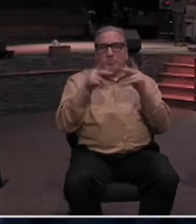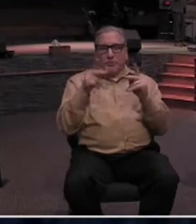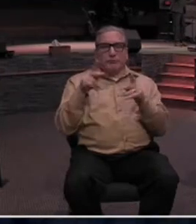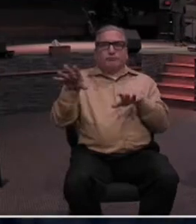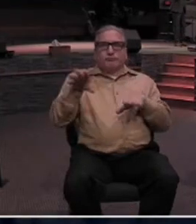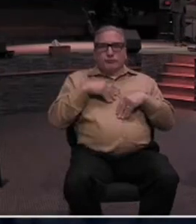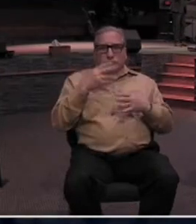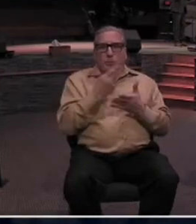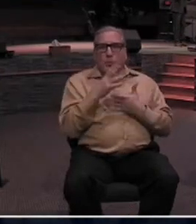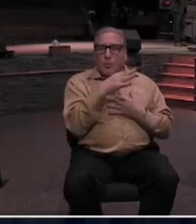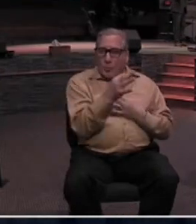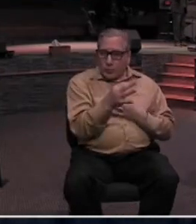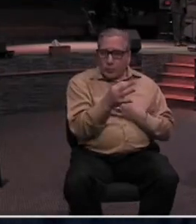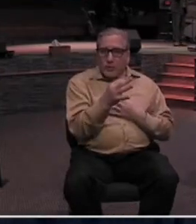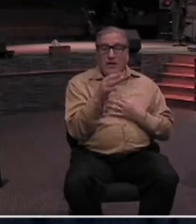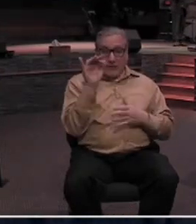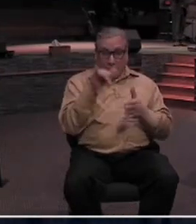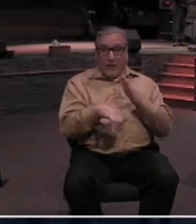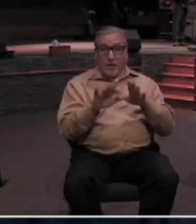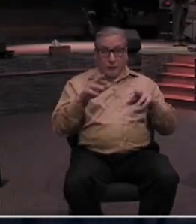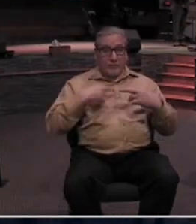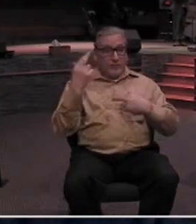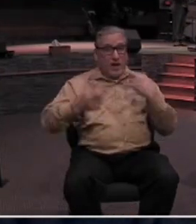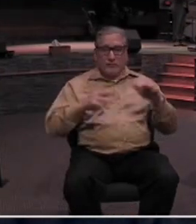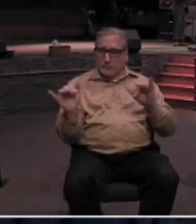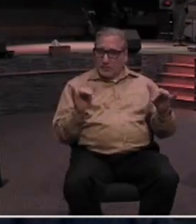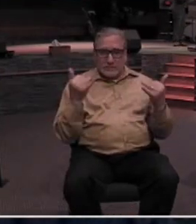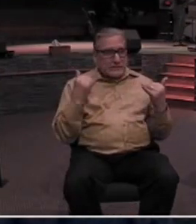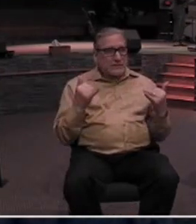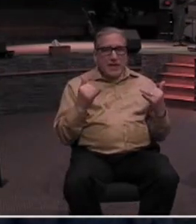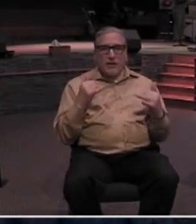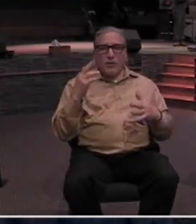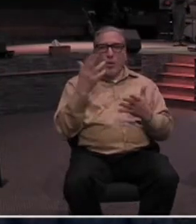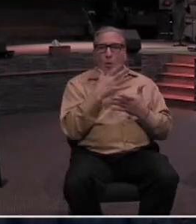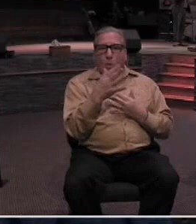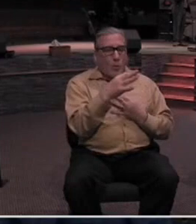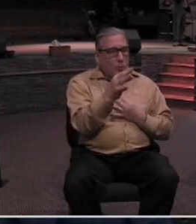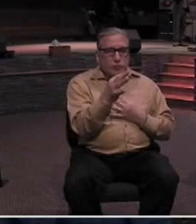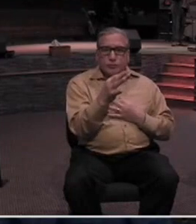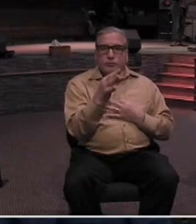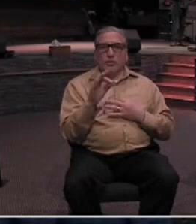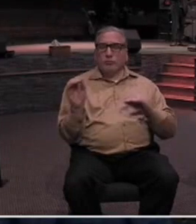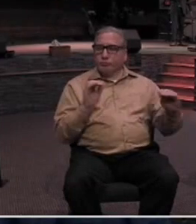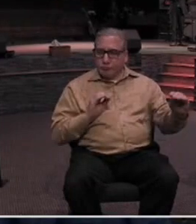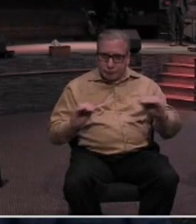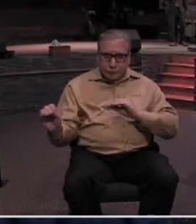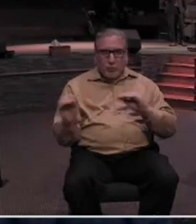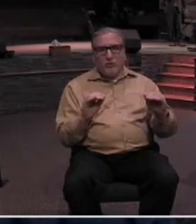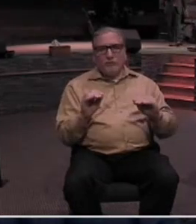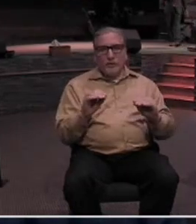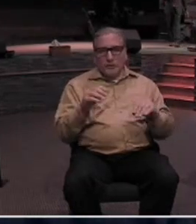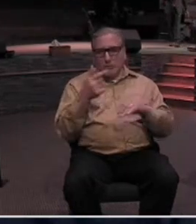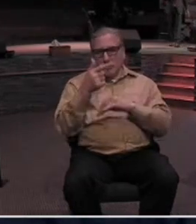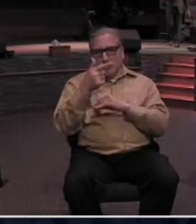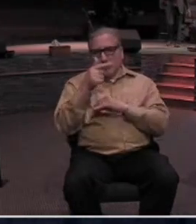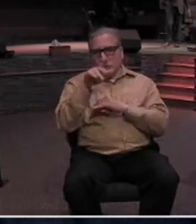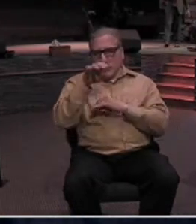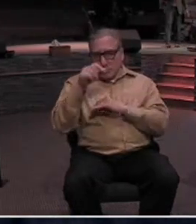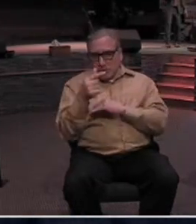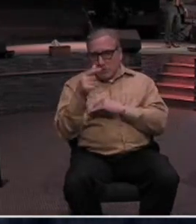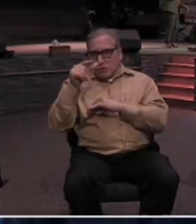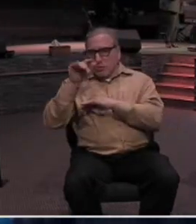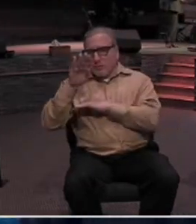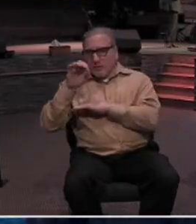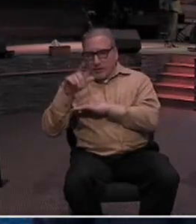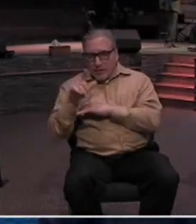was in that revival, just like today, the Holy Ghost got to moving. The great evangelist, Brother Greg Godwin, didn't get a chance to preach.